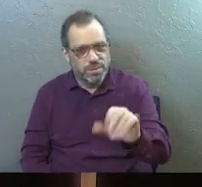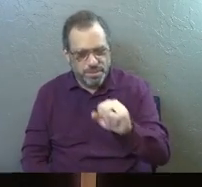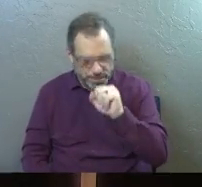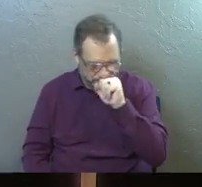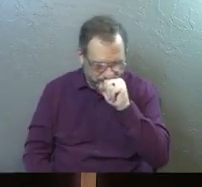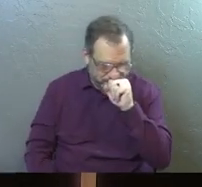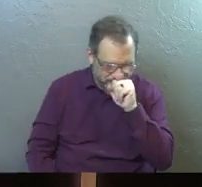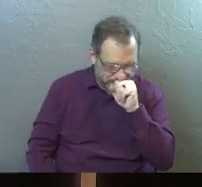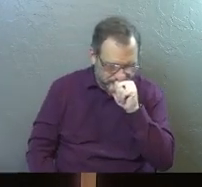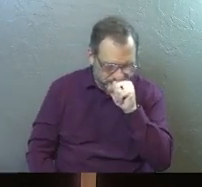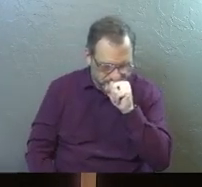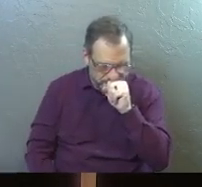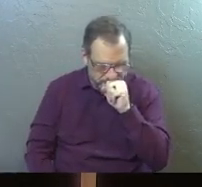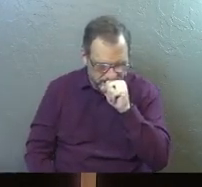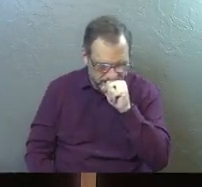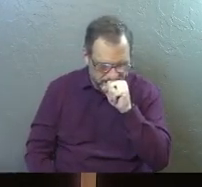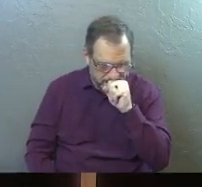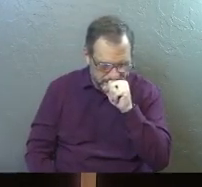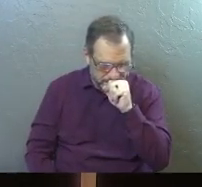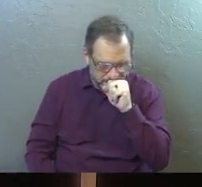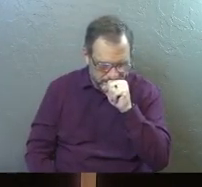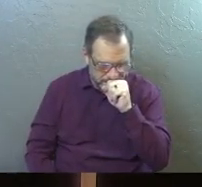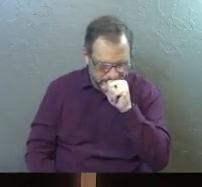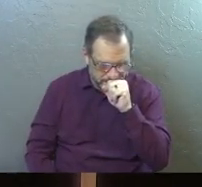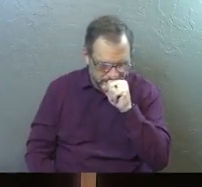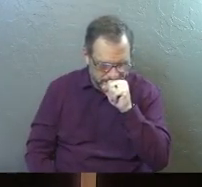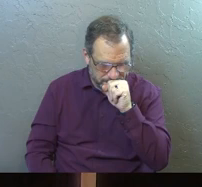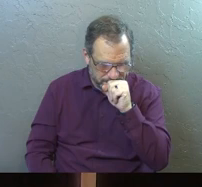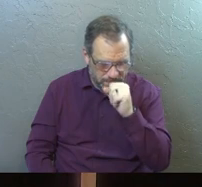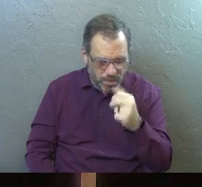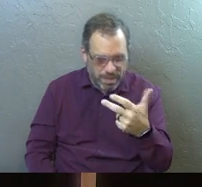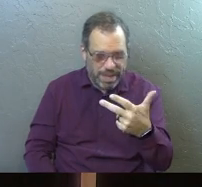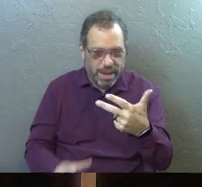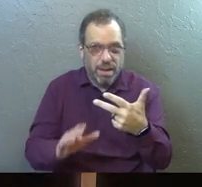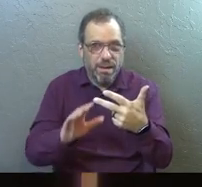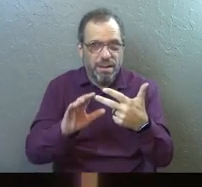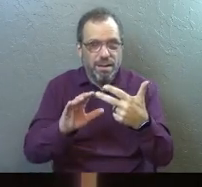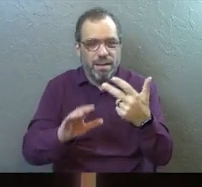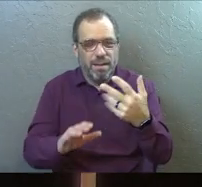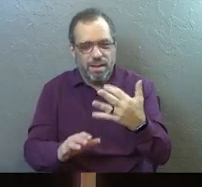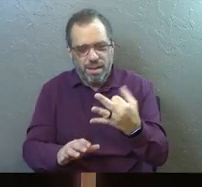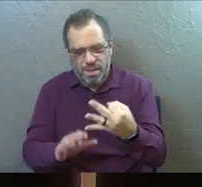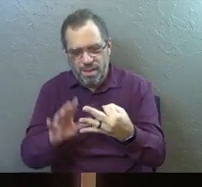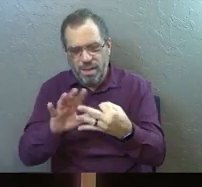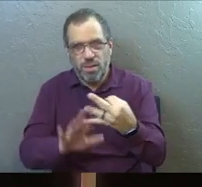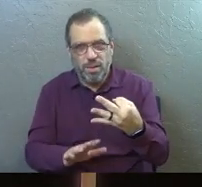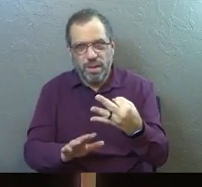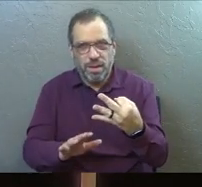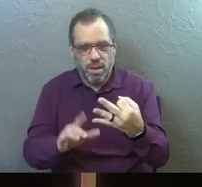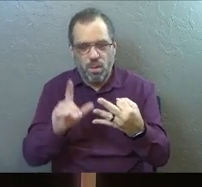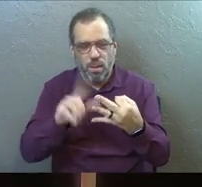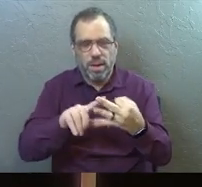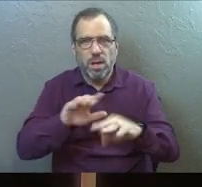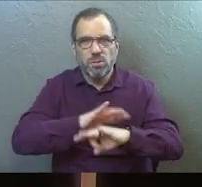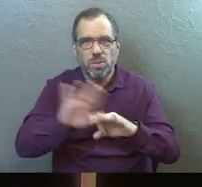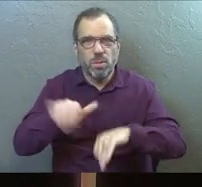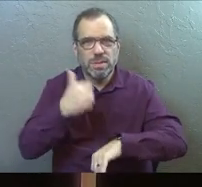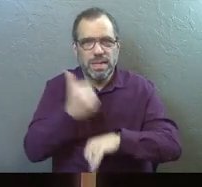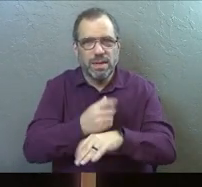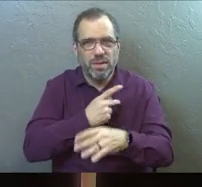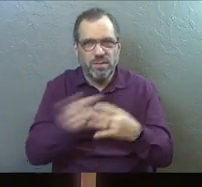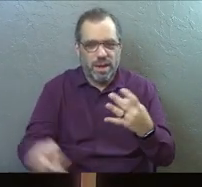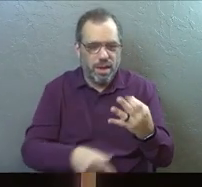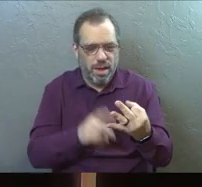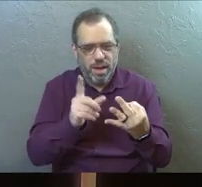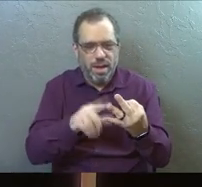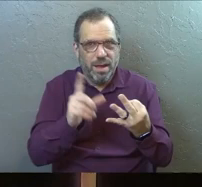Three final just pieces of advice. Don't set up for failure. Don't